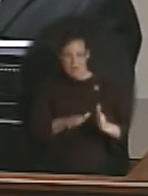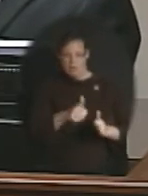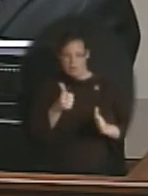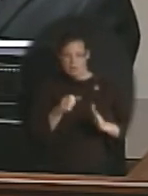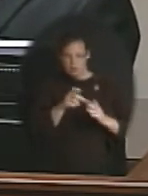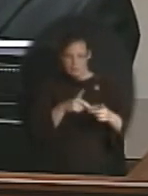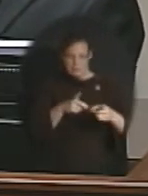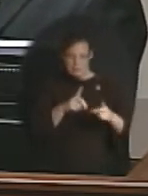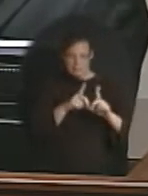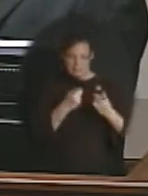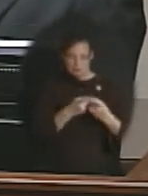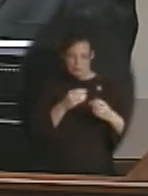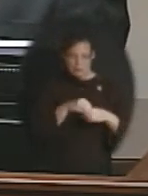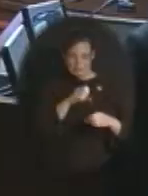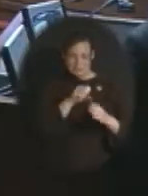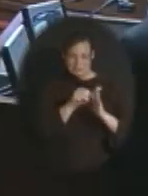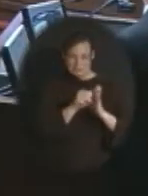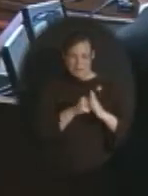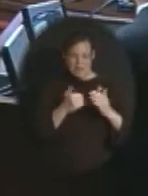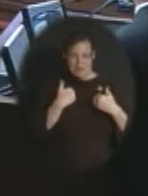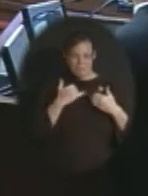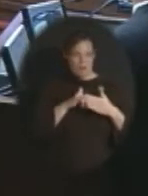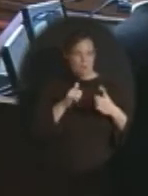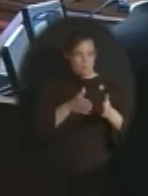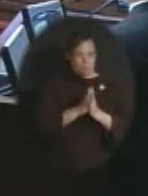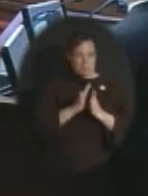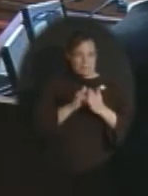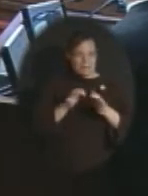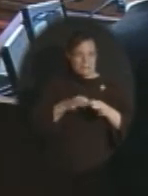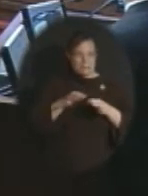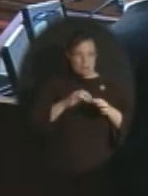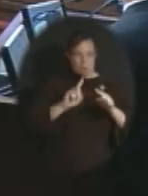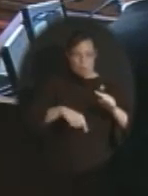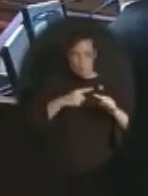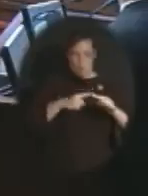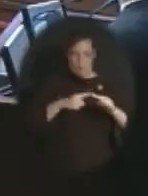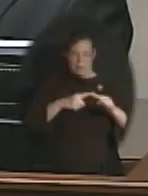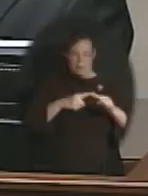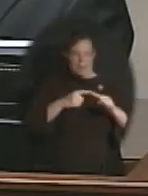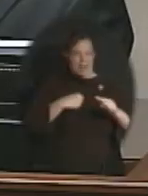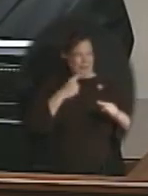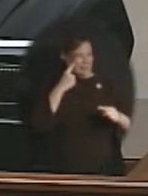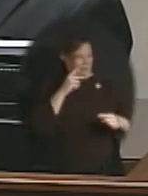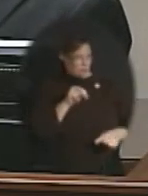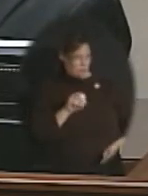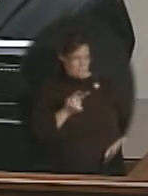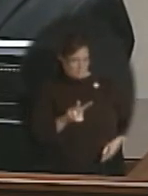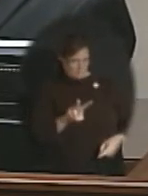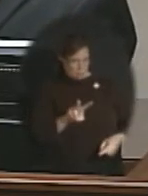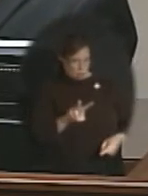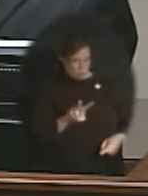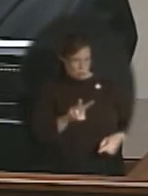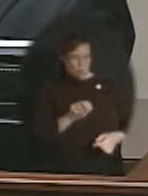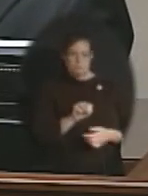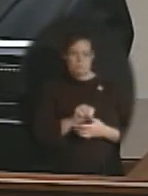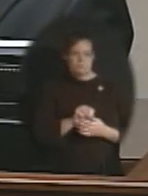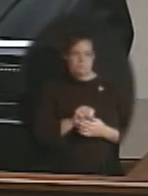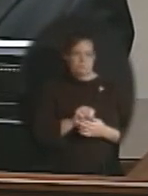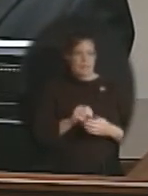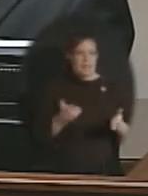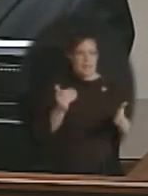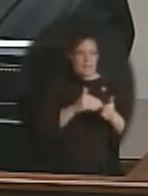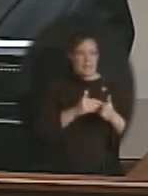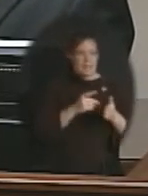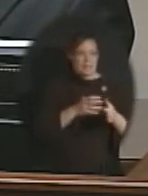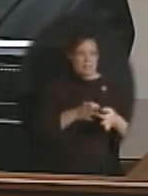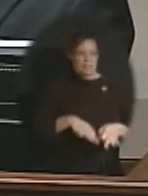state have that authority. And we'd have to request that extension when? I believe it's November. And then once again, the